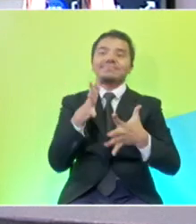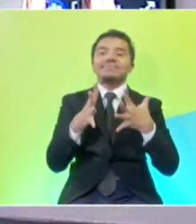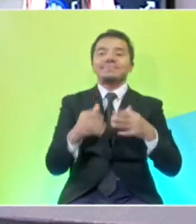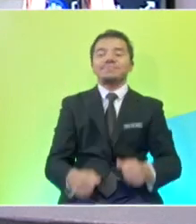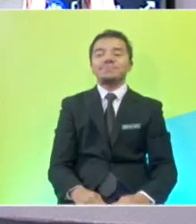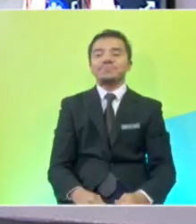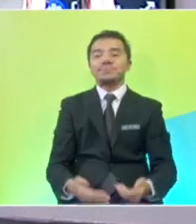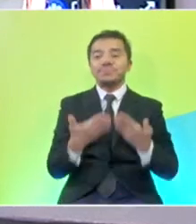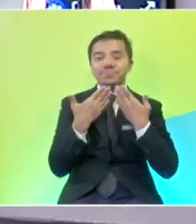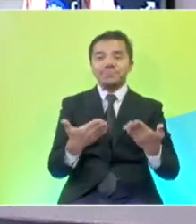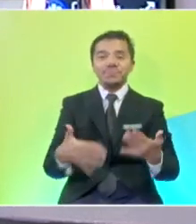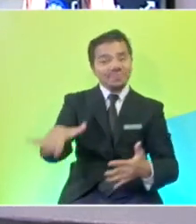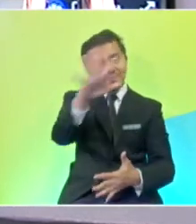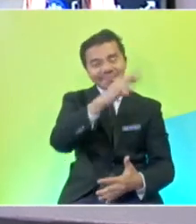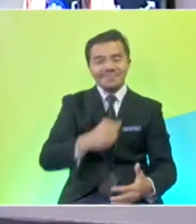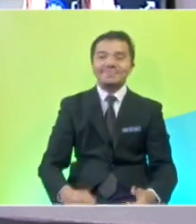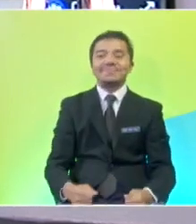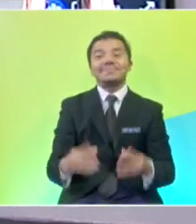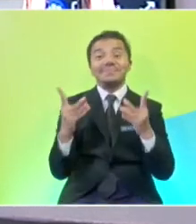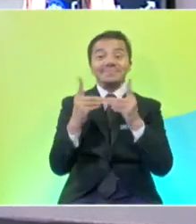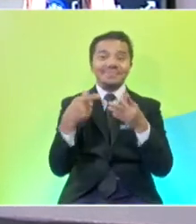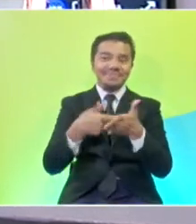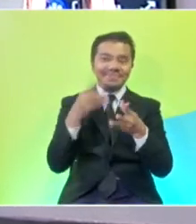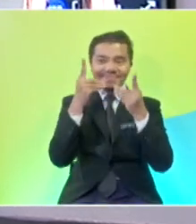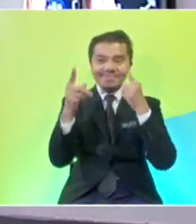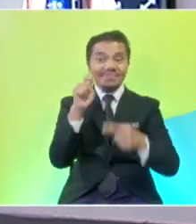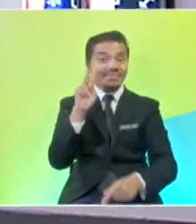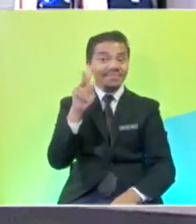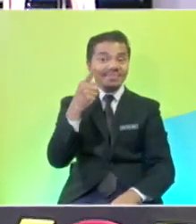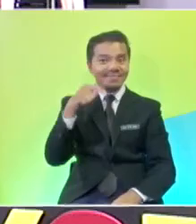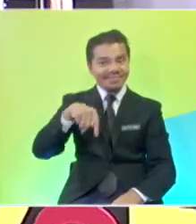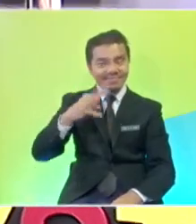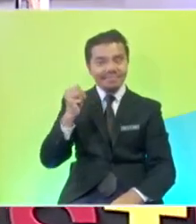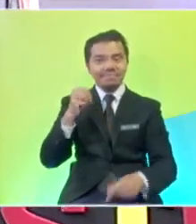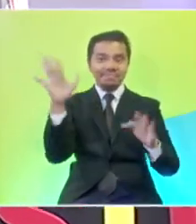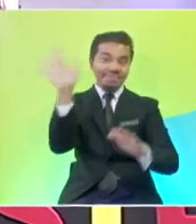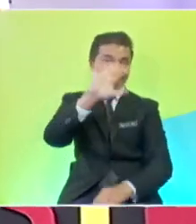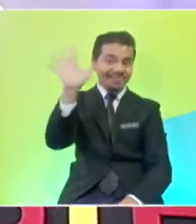And thank you for watching. We'll see you again only on EduwebTV KPM. Bye!